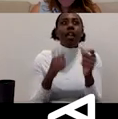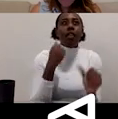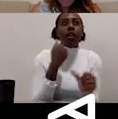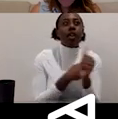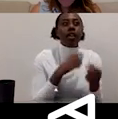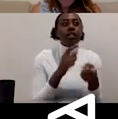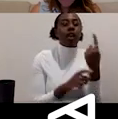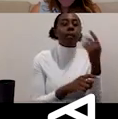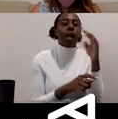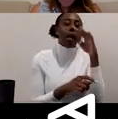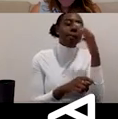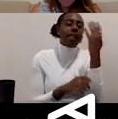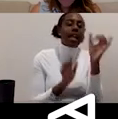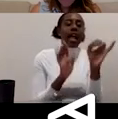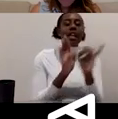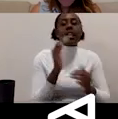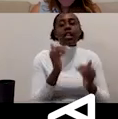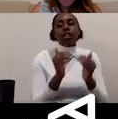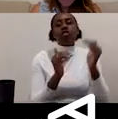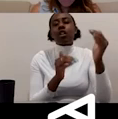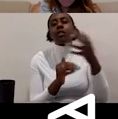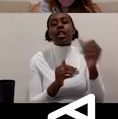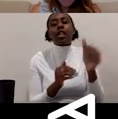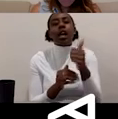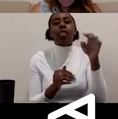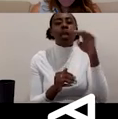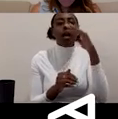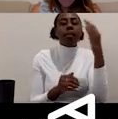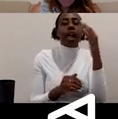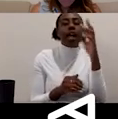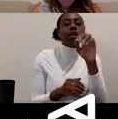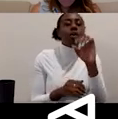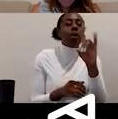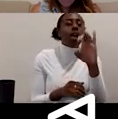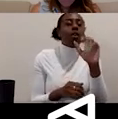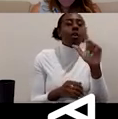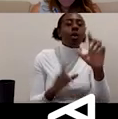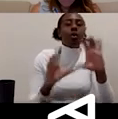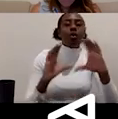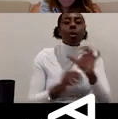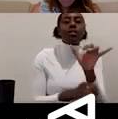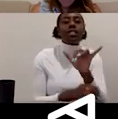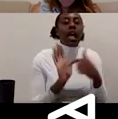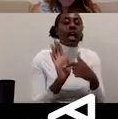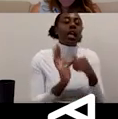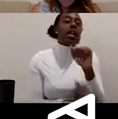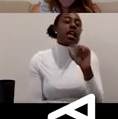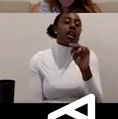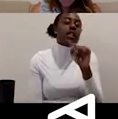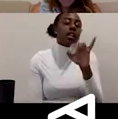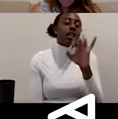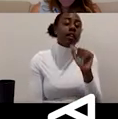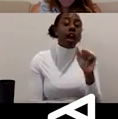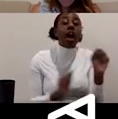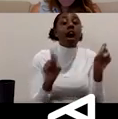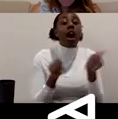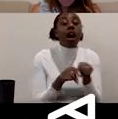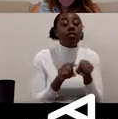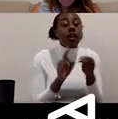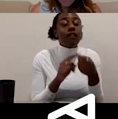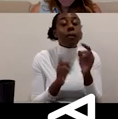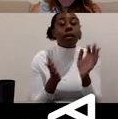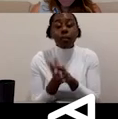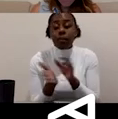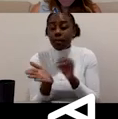extremists and other left radical groups like Antifa, right? And we also know from these documents that they developed